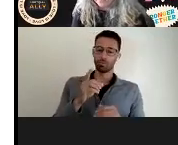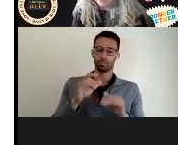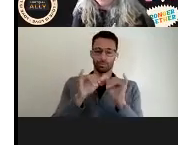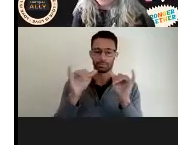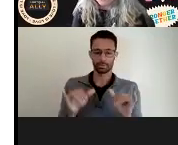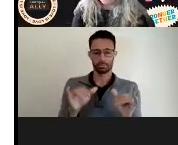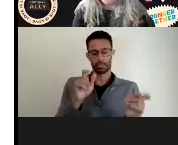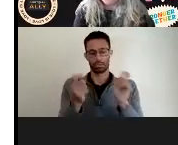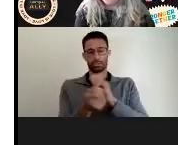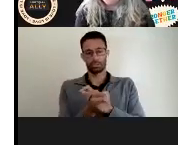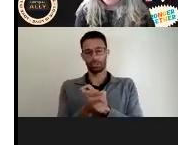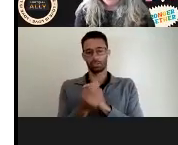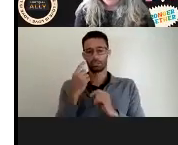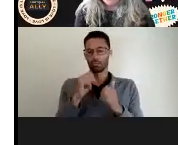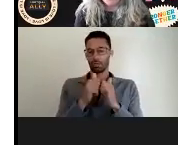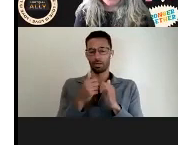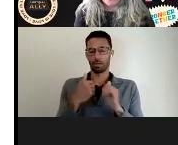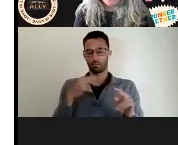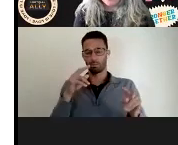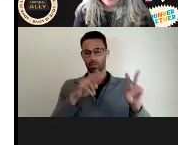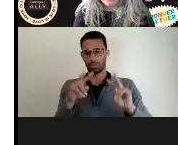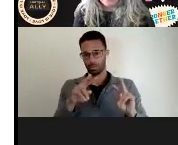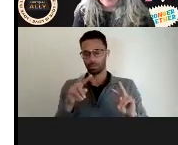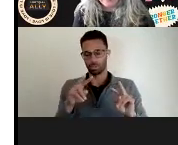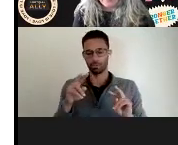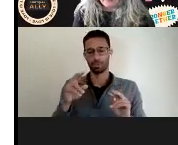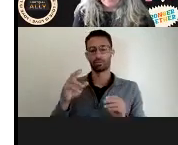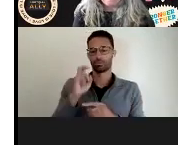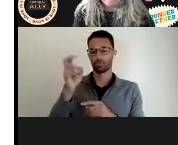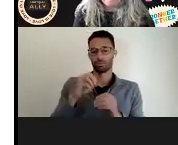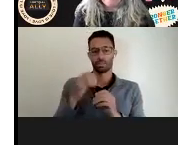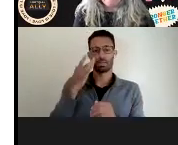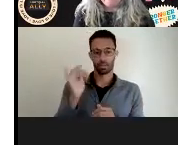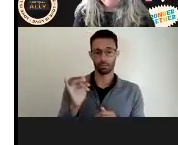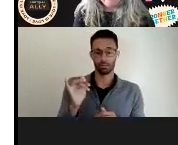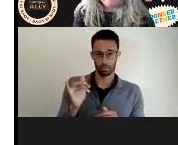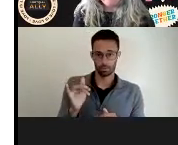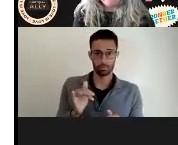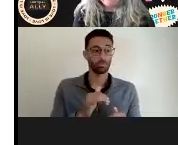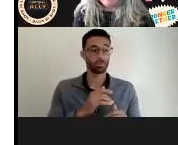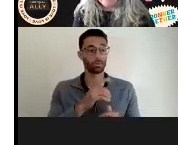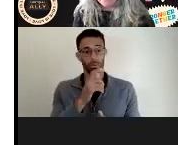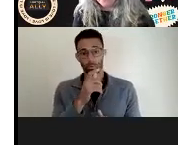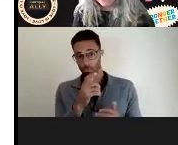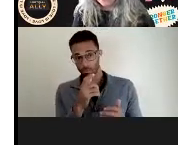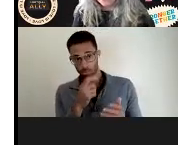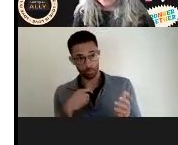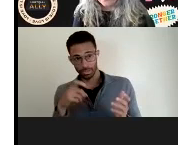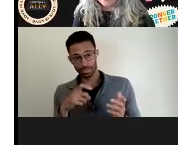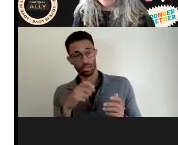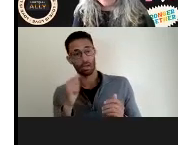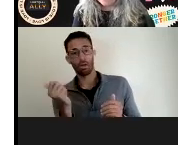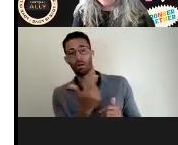California. Thank you. Who do we need? We need all of you to pass the word and to come join the subcommittee on the